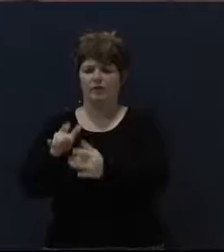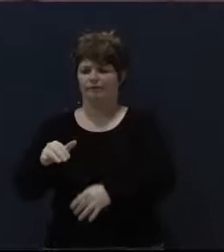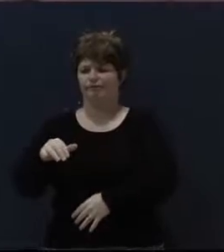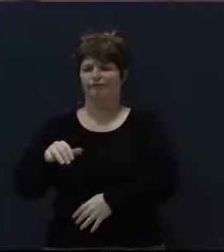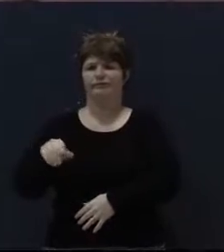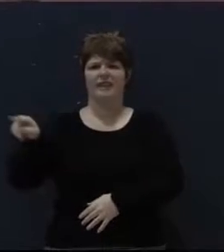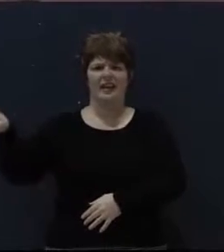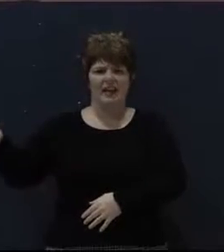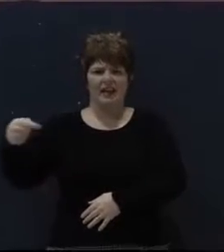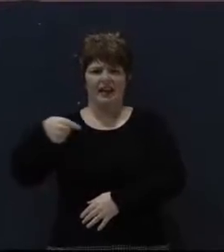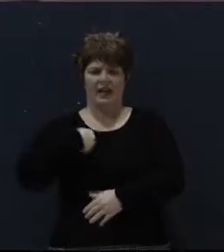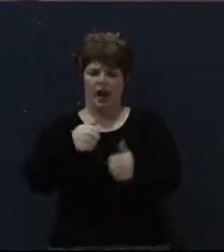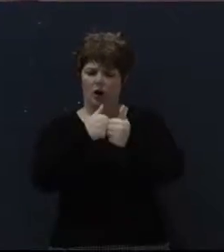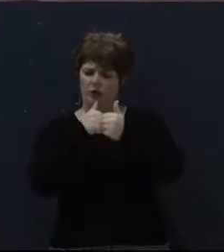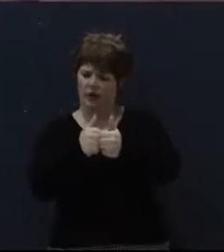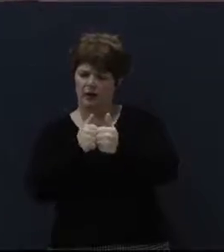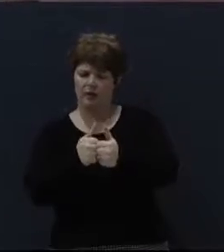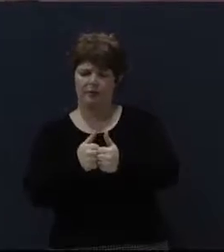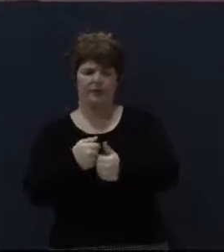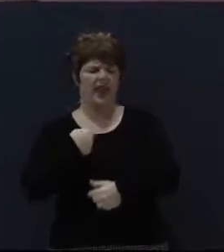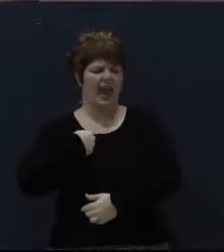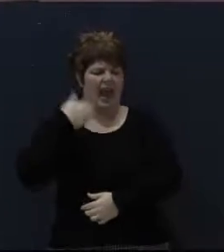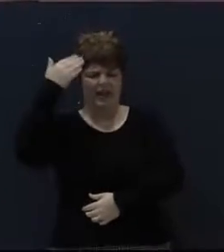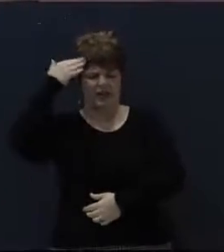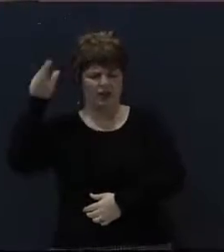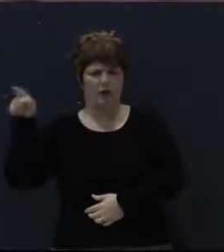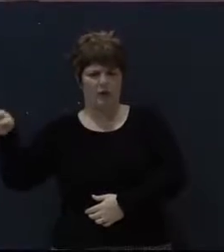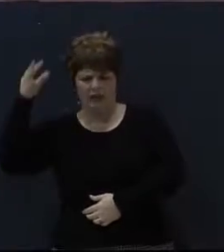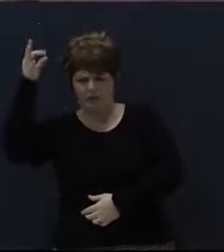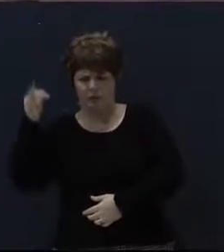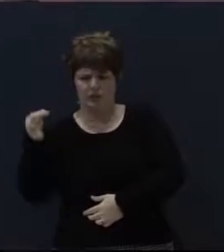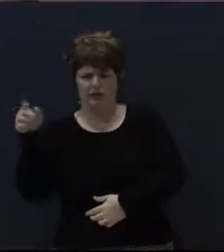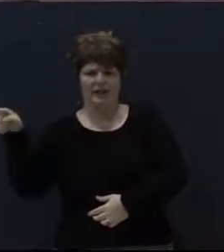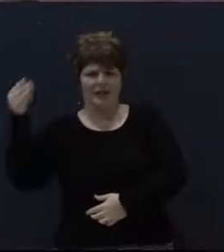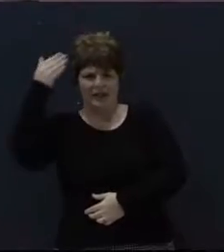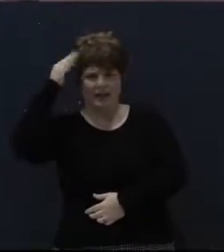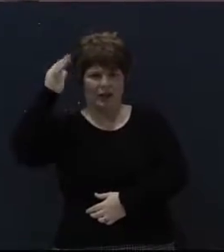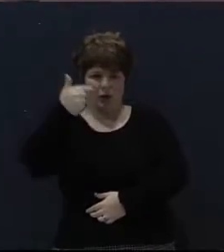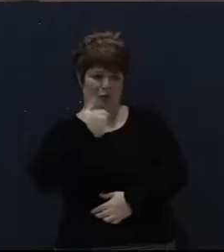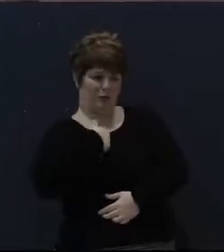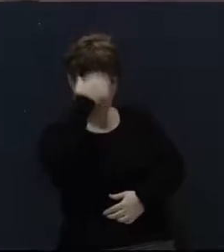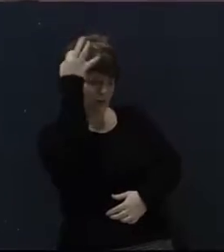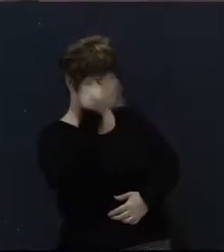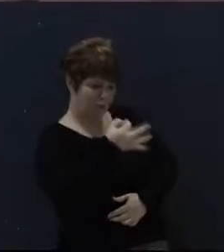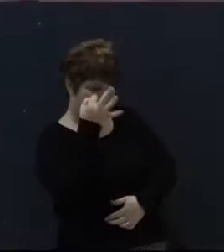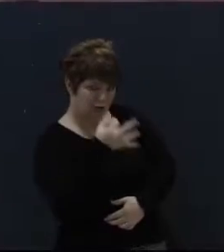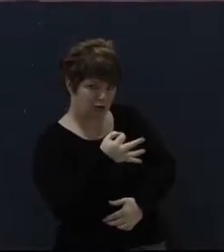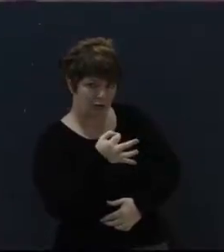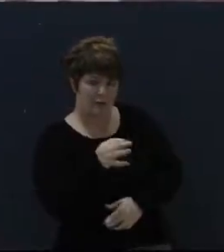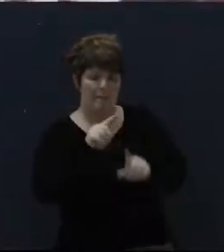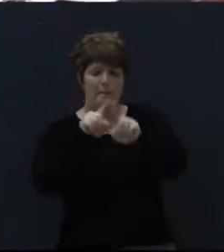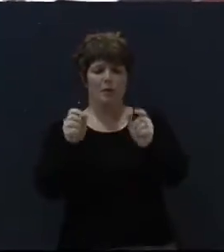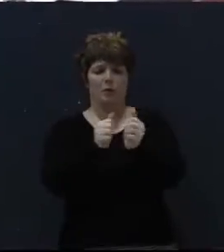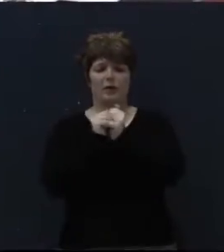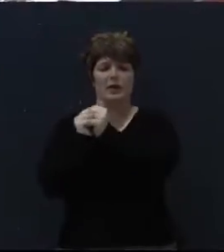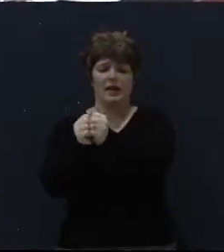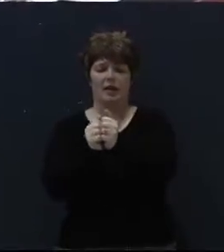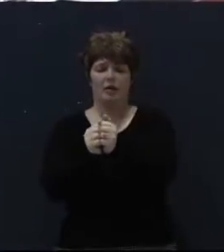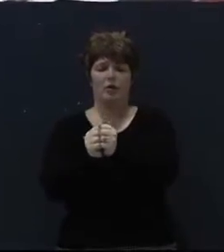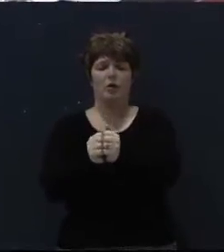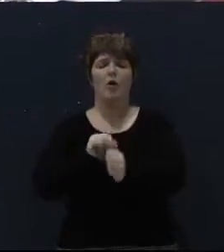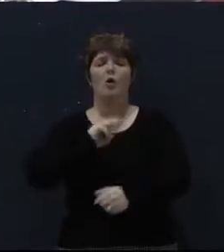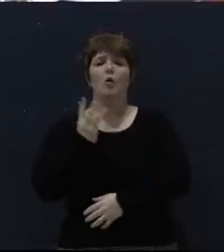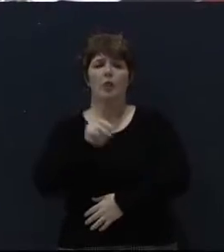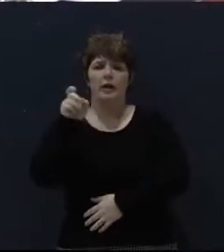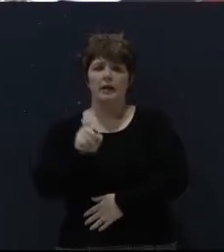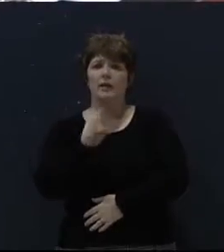Our message, I didn't know what he's preaching. He didn't know what I was preaching. But we kind of together today because we need to get where God is. And if you